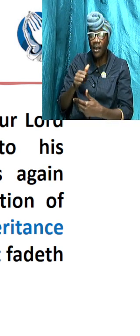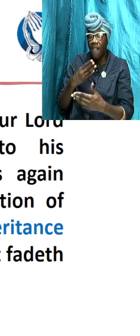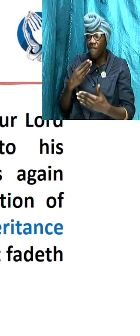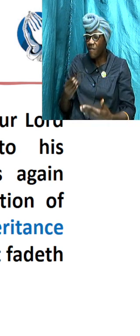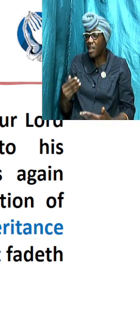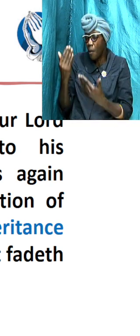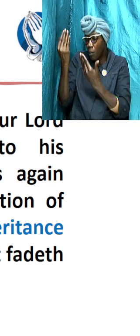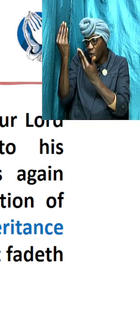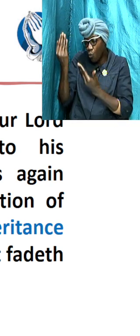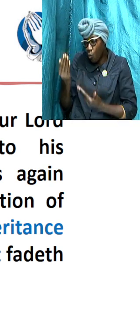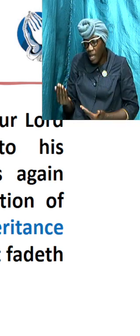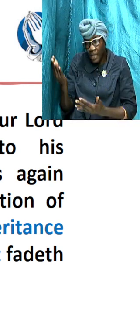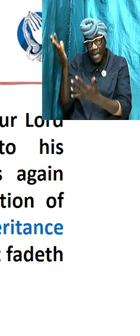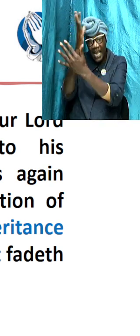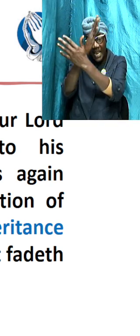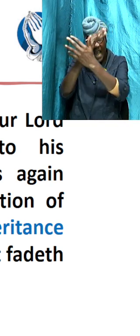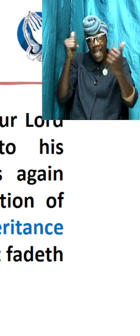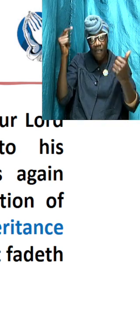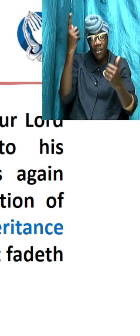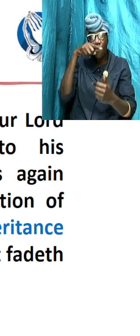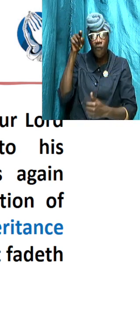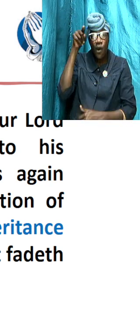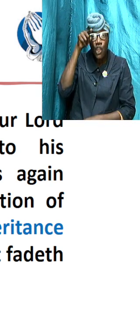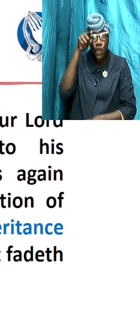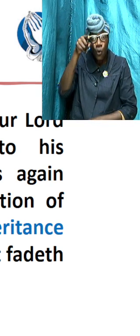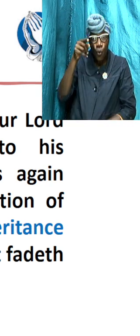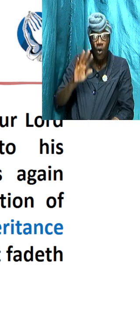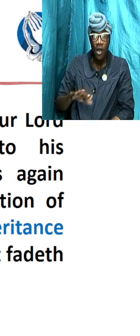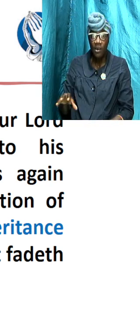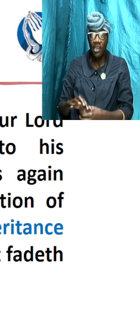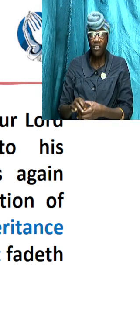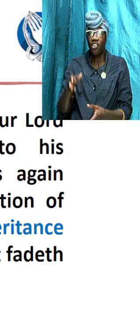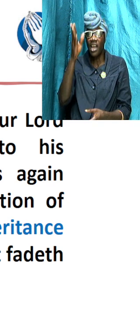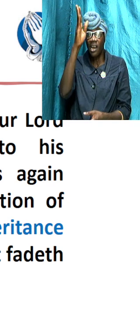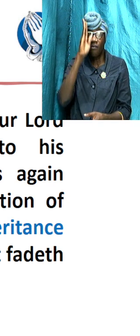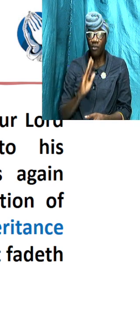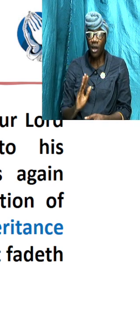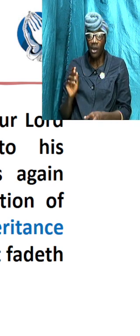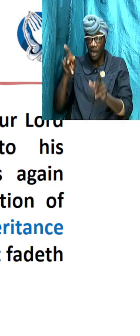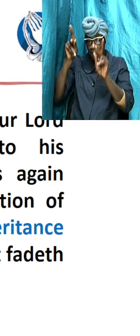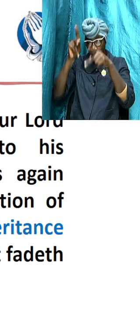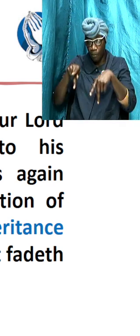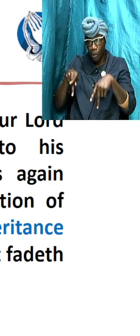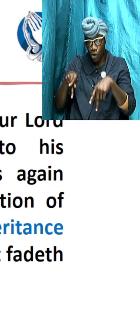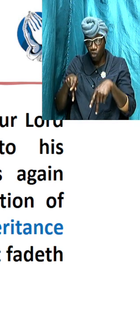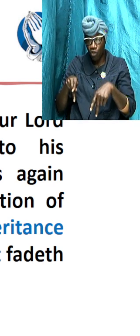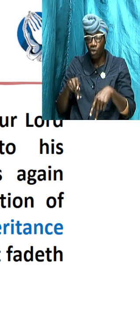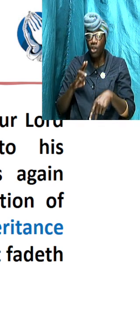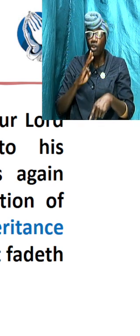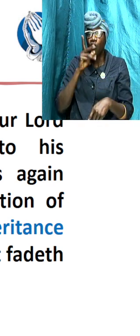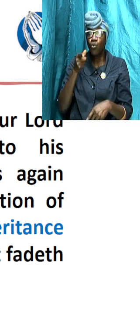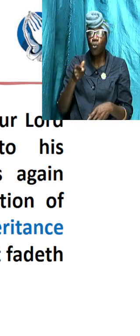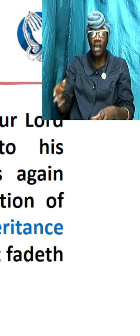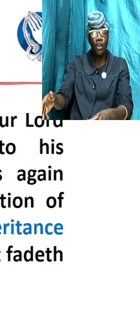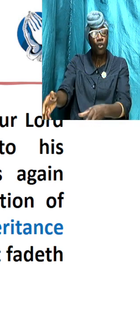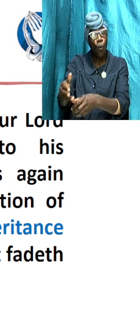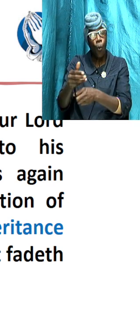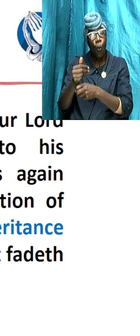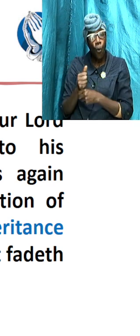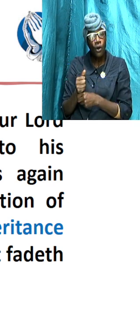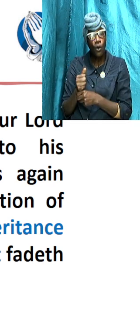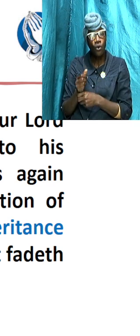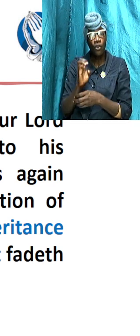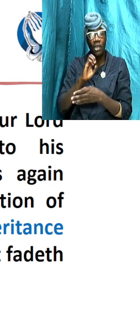reserved in heaven for who? For you, for the child of God, for the person who is willing to hold out, hallelujah, and to the